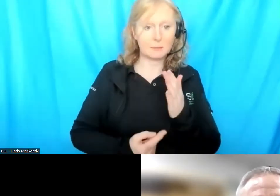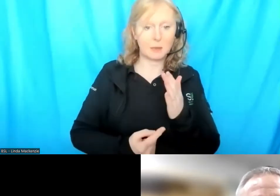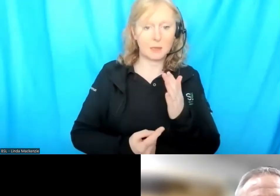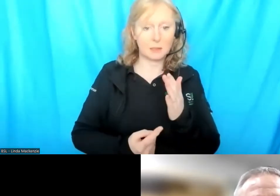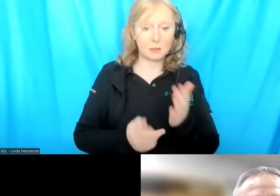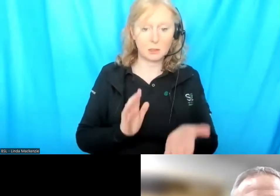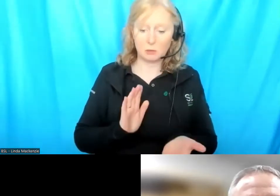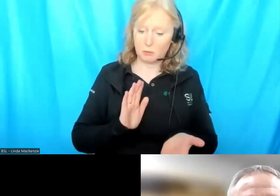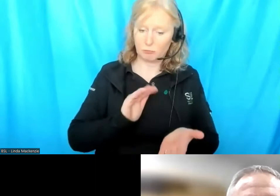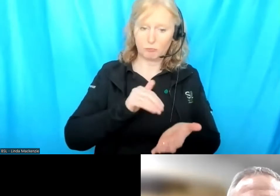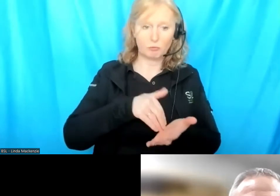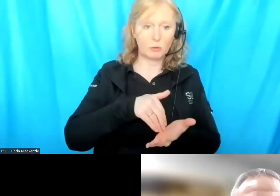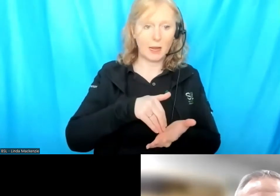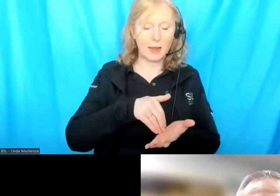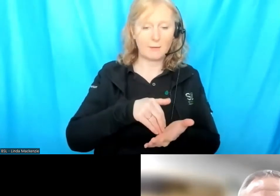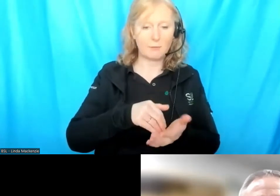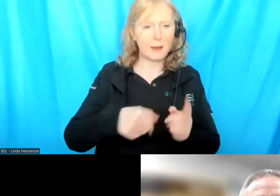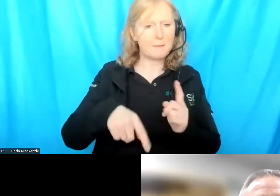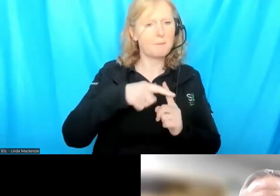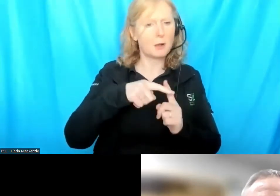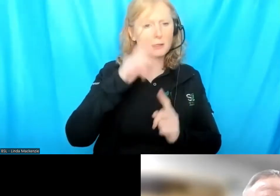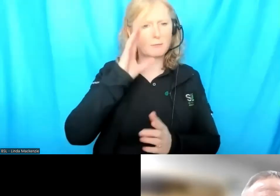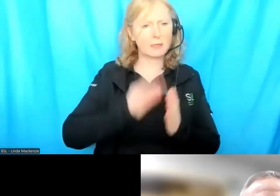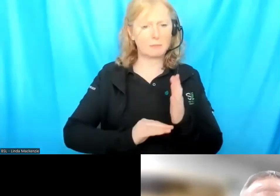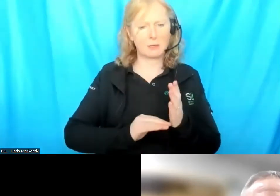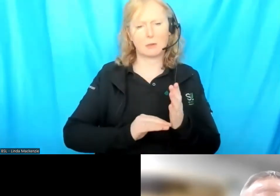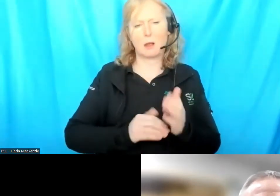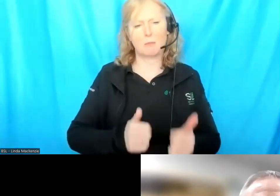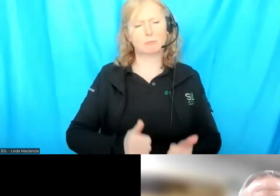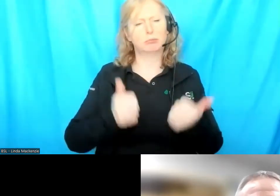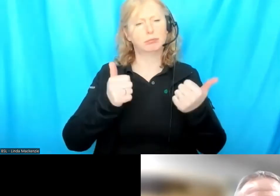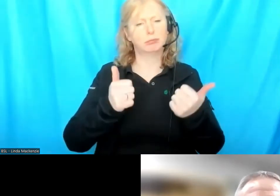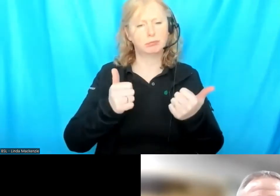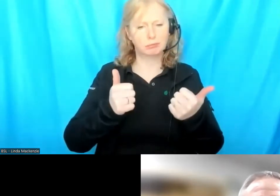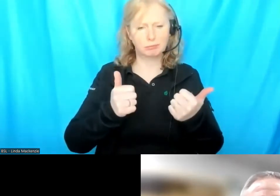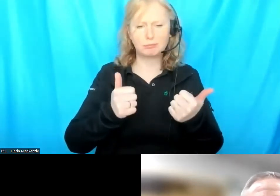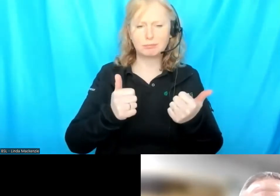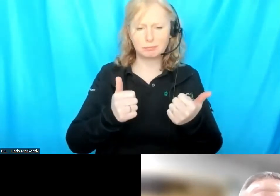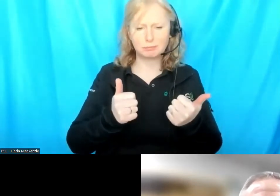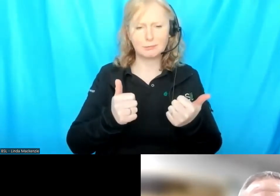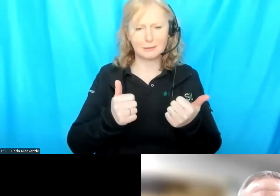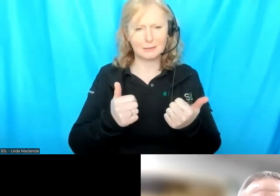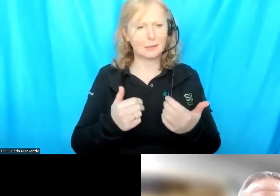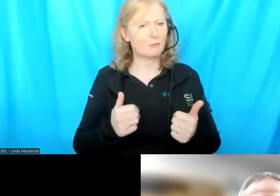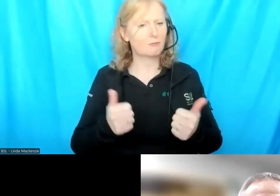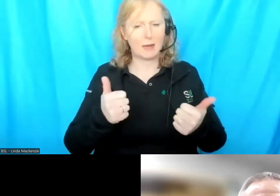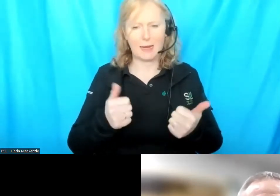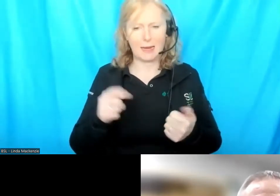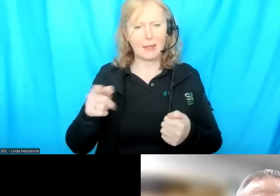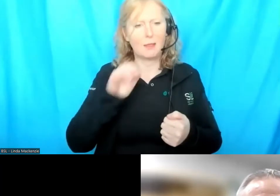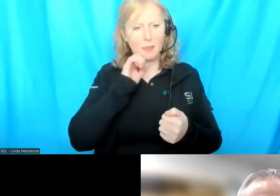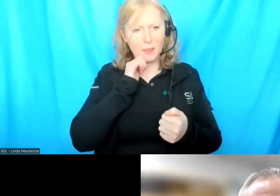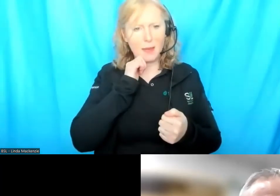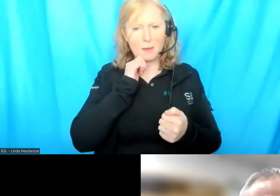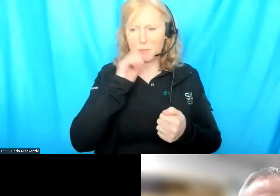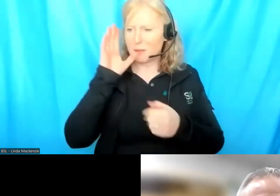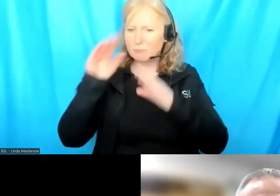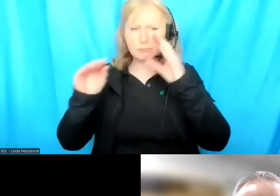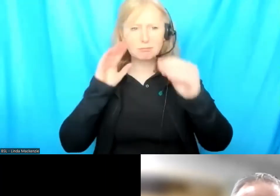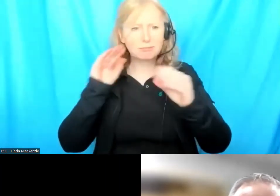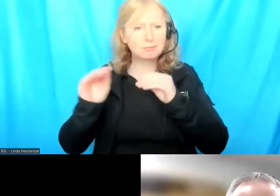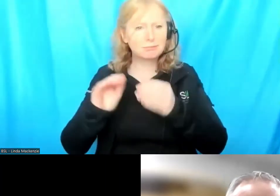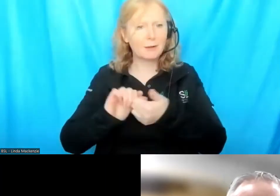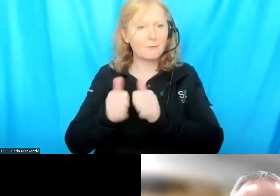positive experience with us, it speaks volumes. Everybody, they tell 2 people, 4, 8, 16, and the numbers go up. But there's